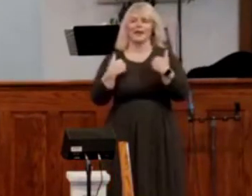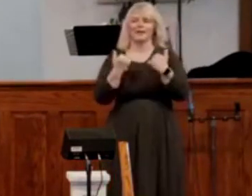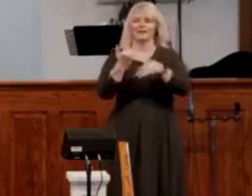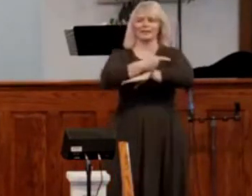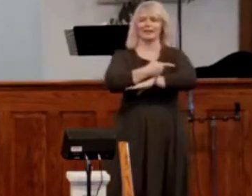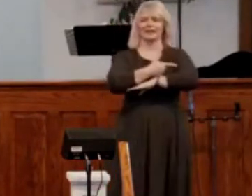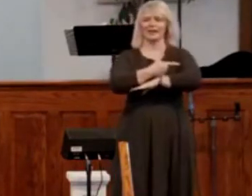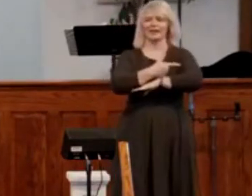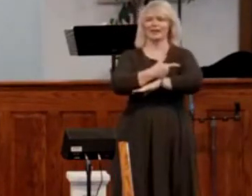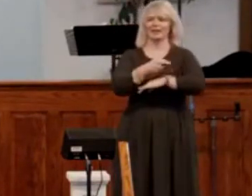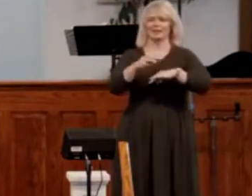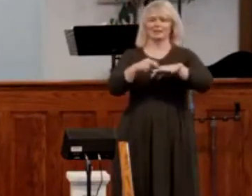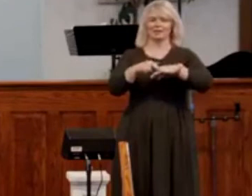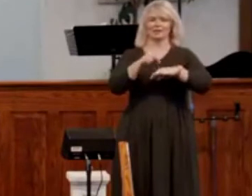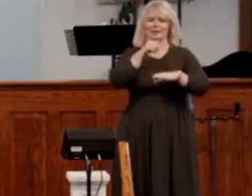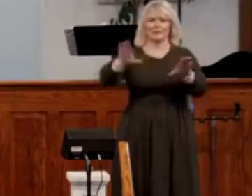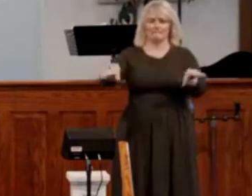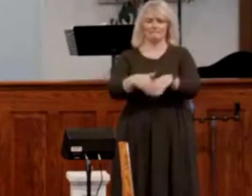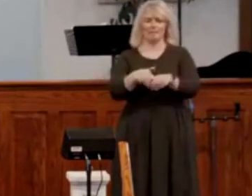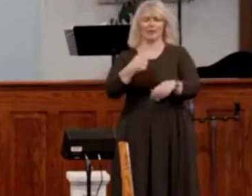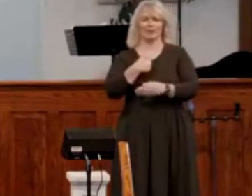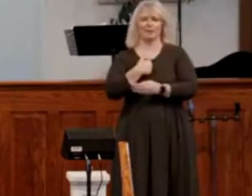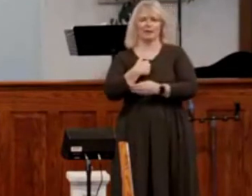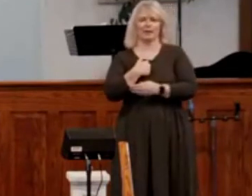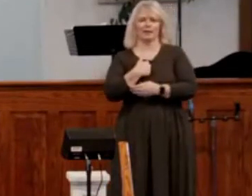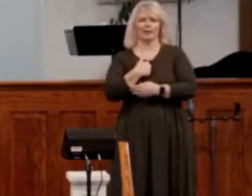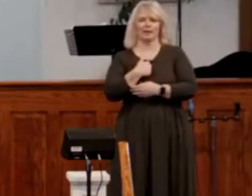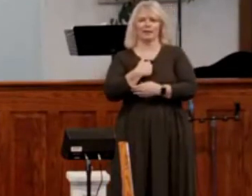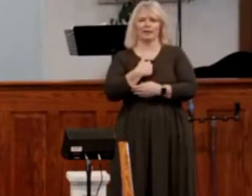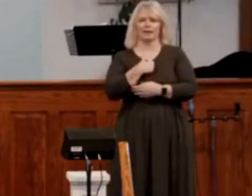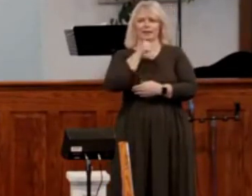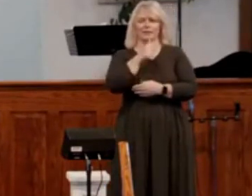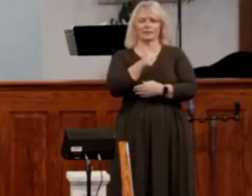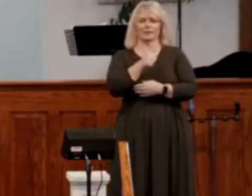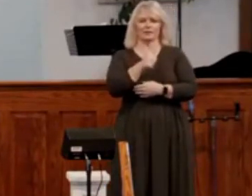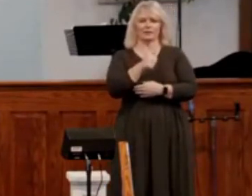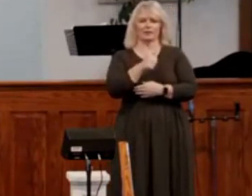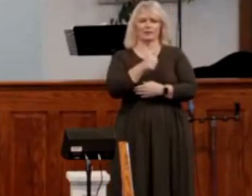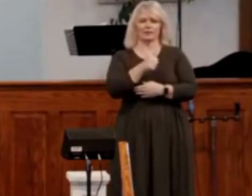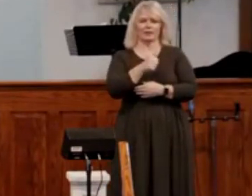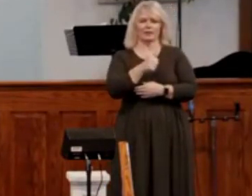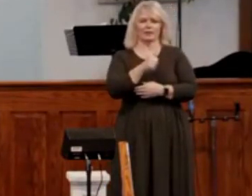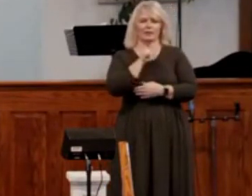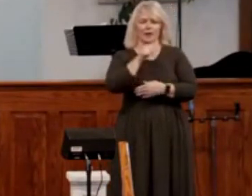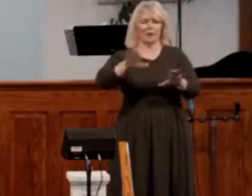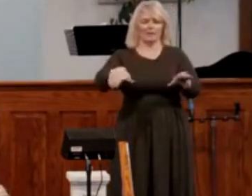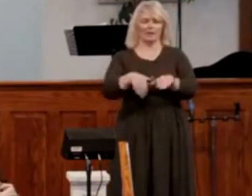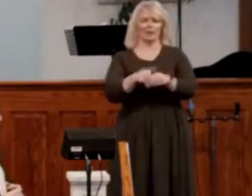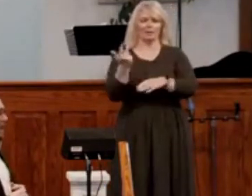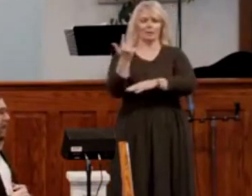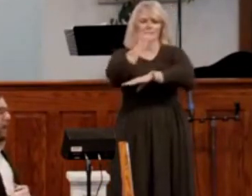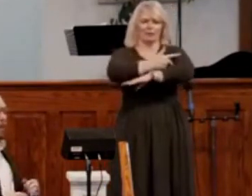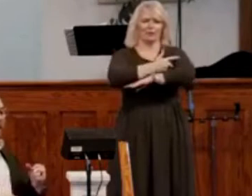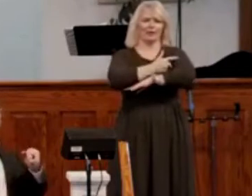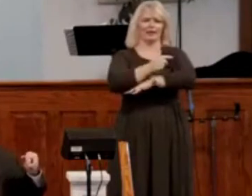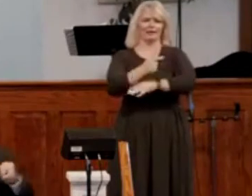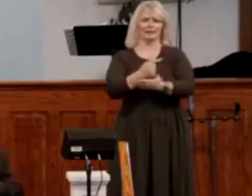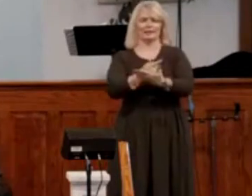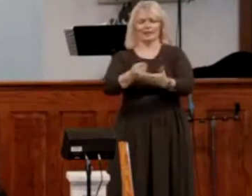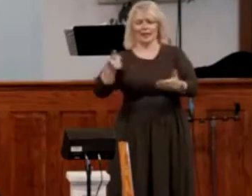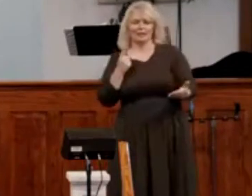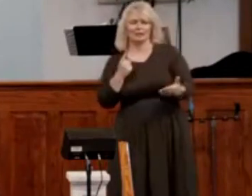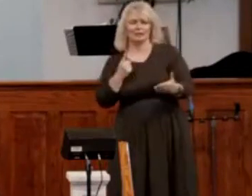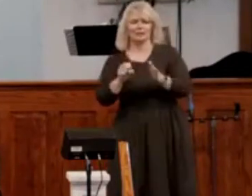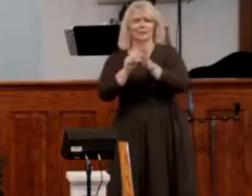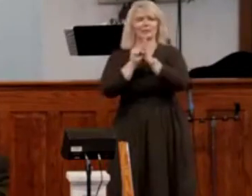this wedding ring did not marry me. I was not unmarried for 3 days last weekend. And that didn't happen. But it's the